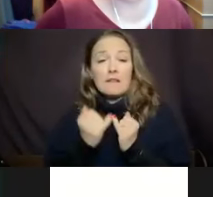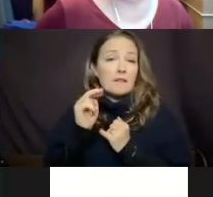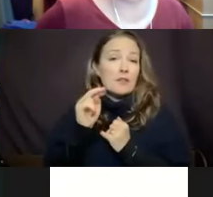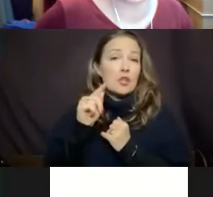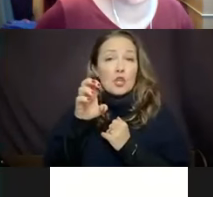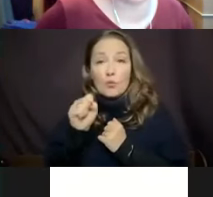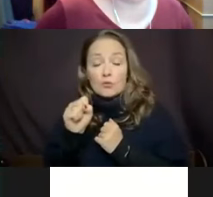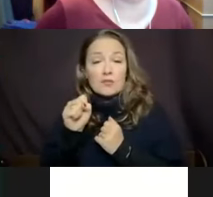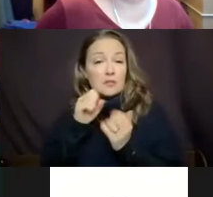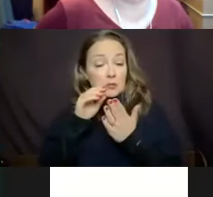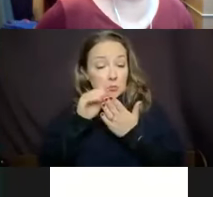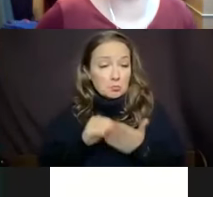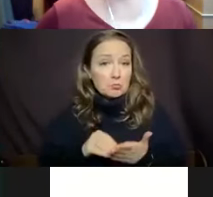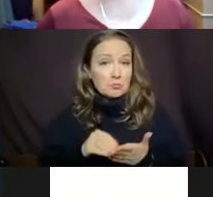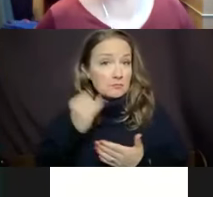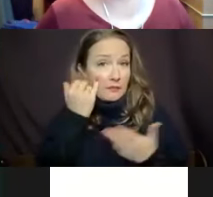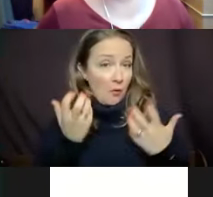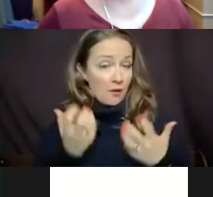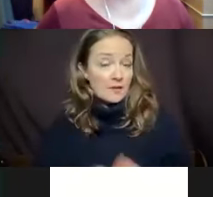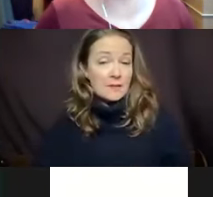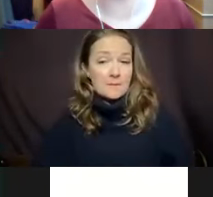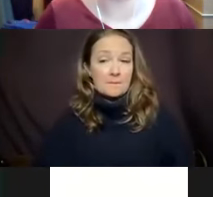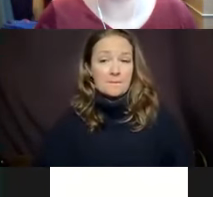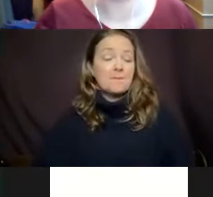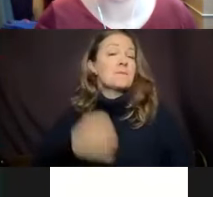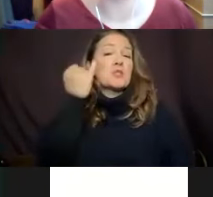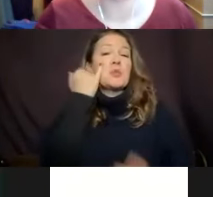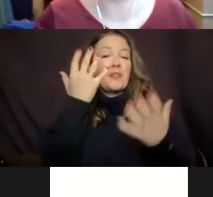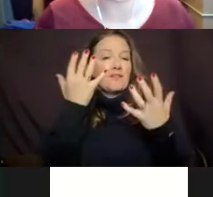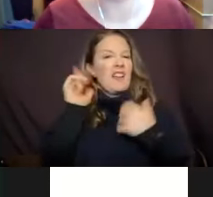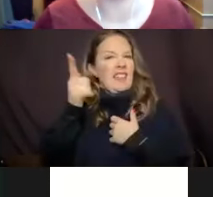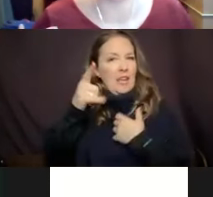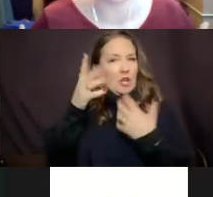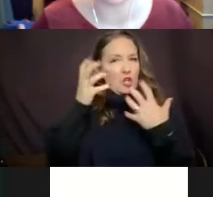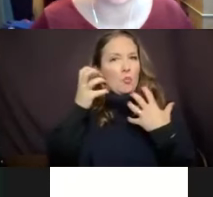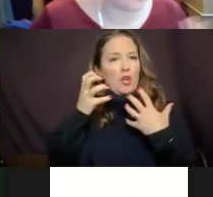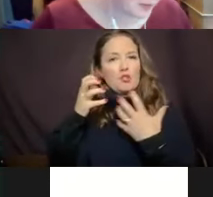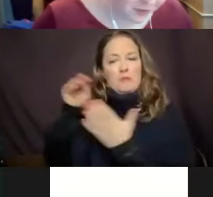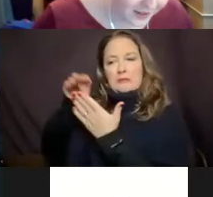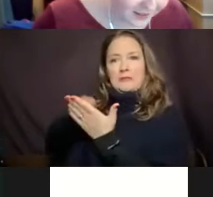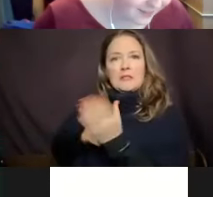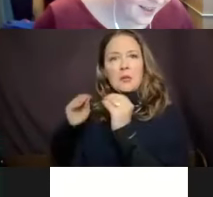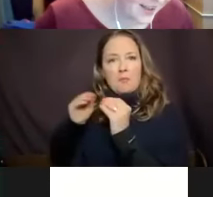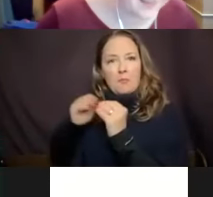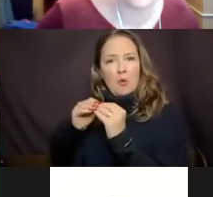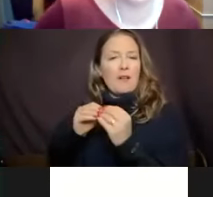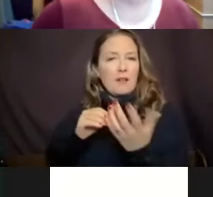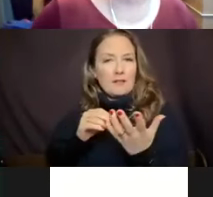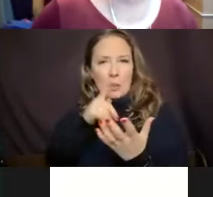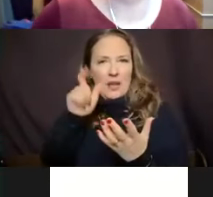you're not so that if you want to continue this prompt later on, you're not having to remember, oh, what was I going to